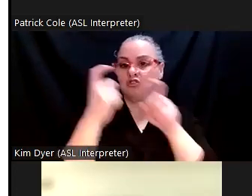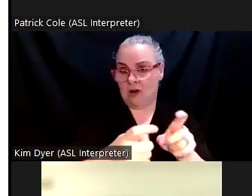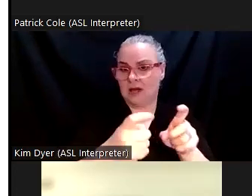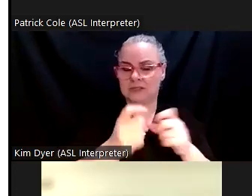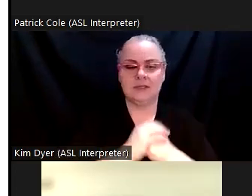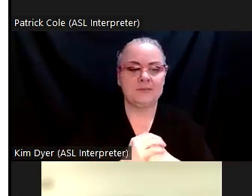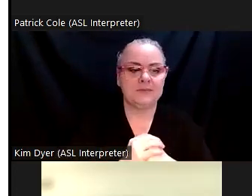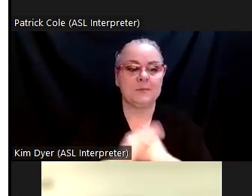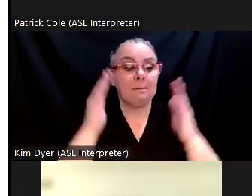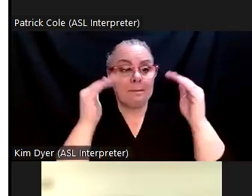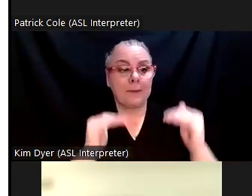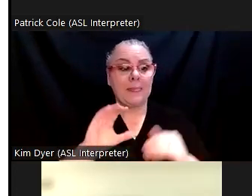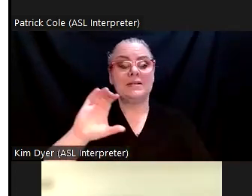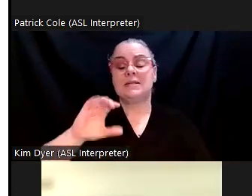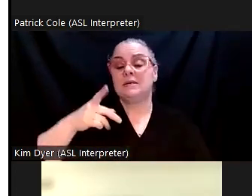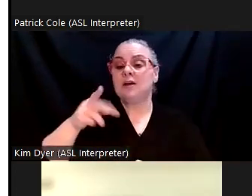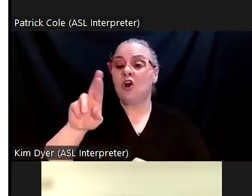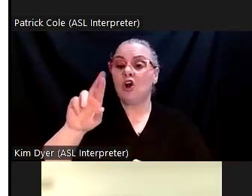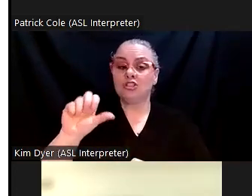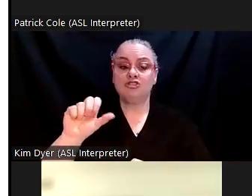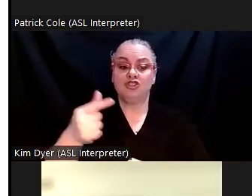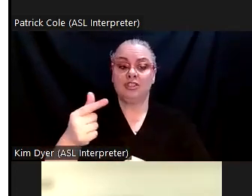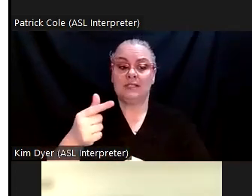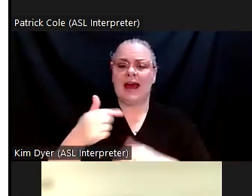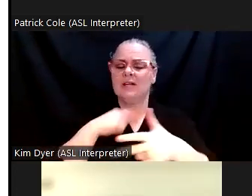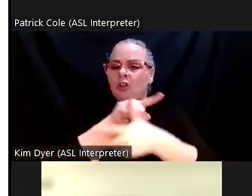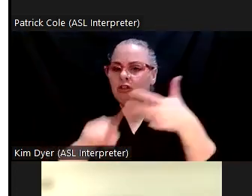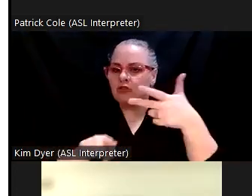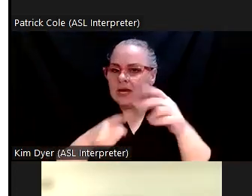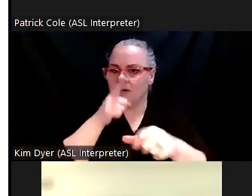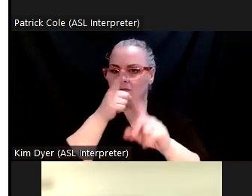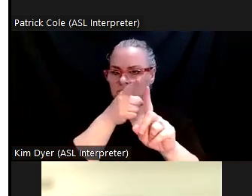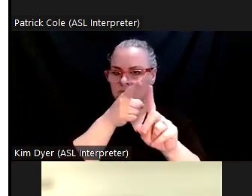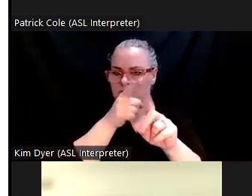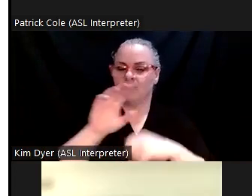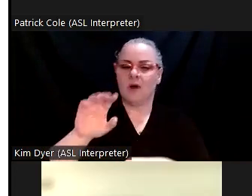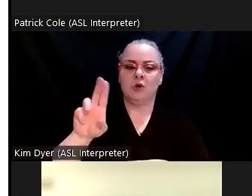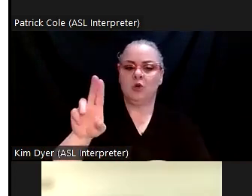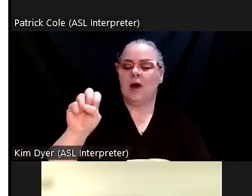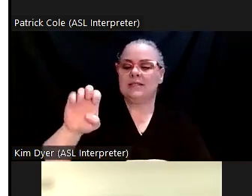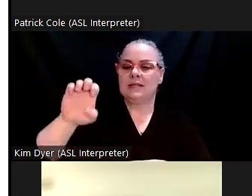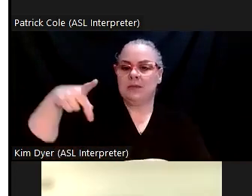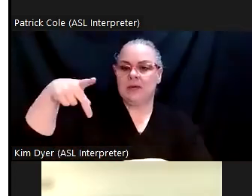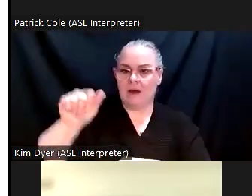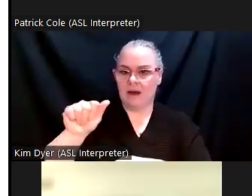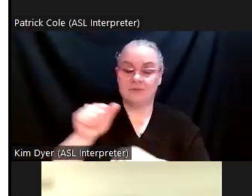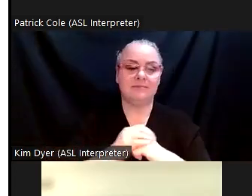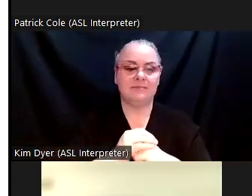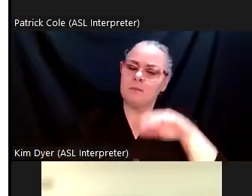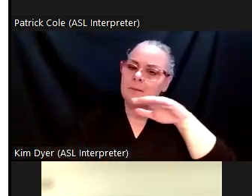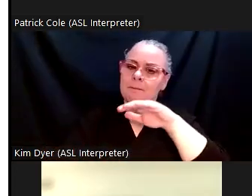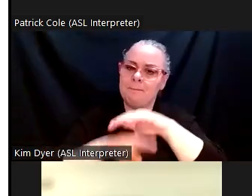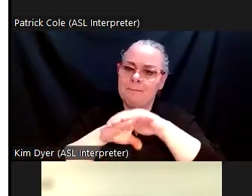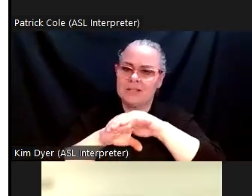slide, the CPRG is guided by these three main goals from US EPA, which is first to maximize greenhouse